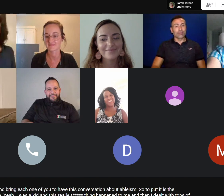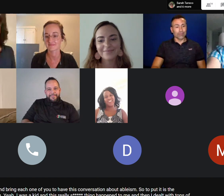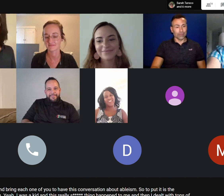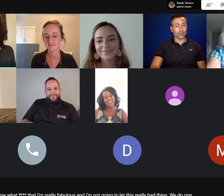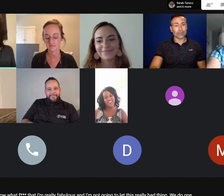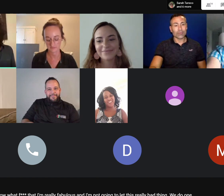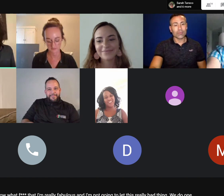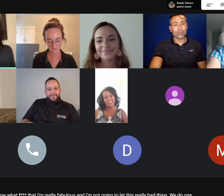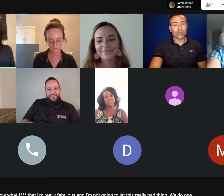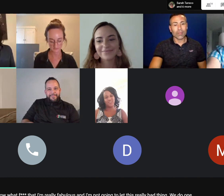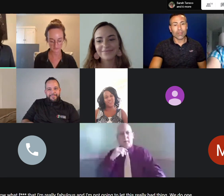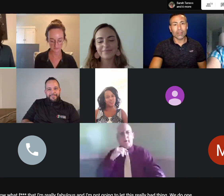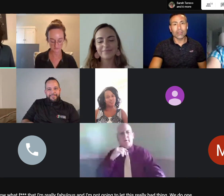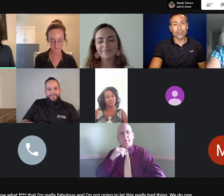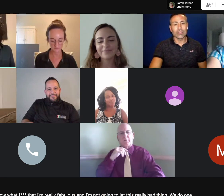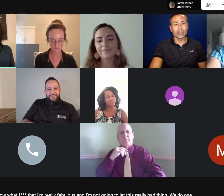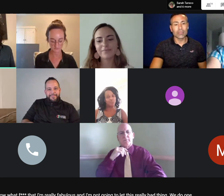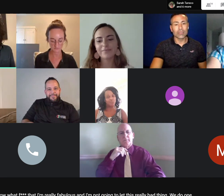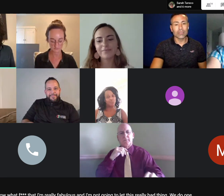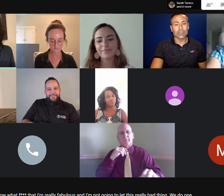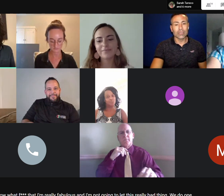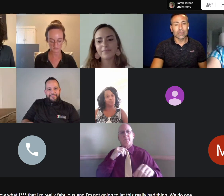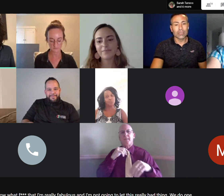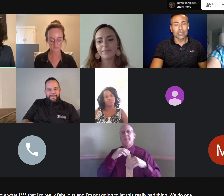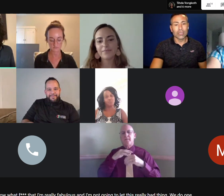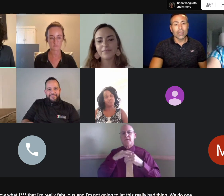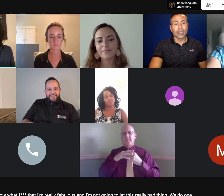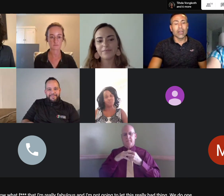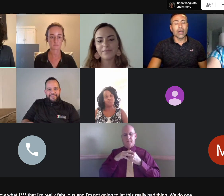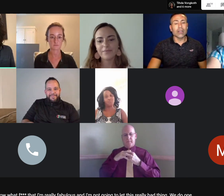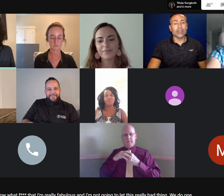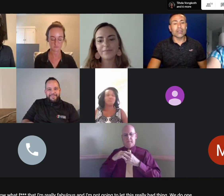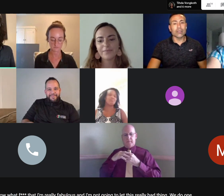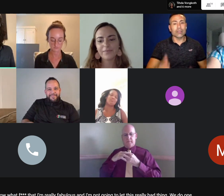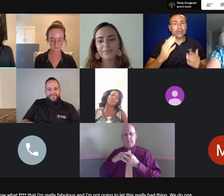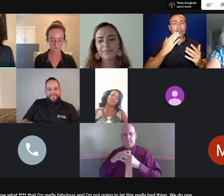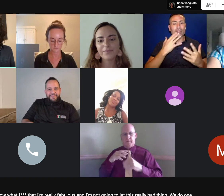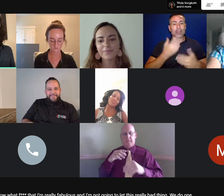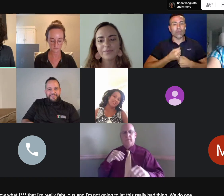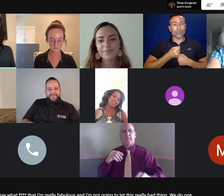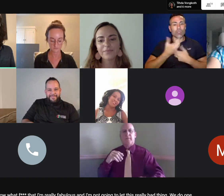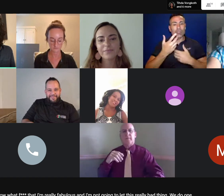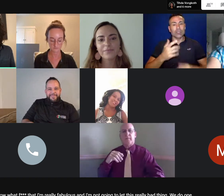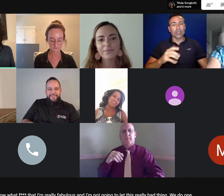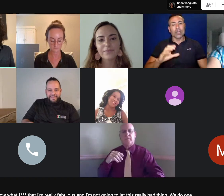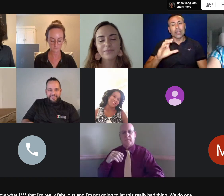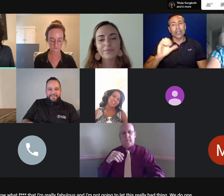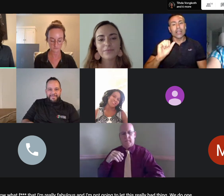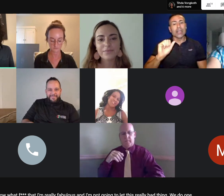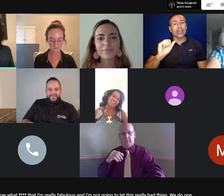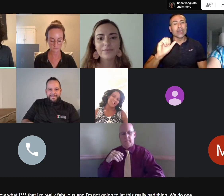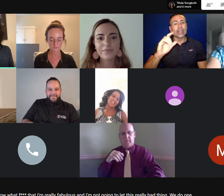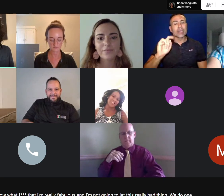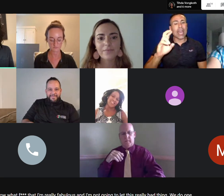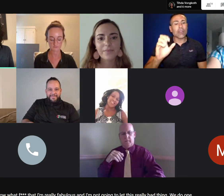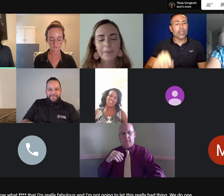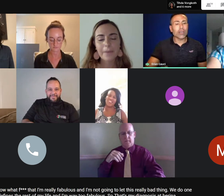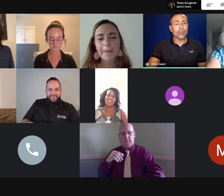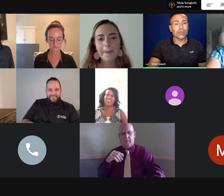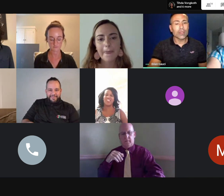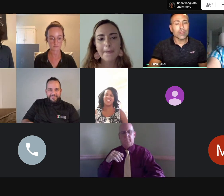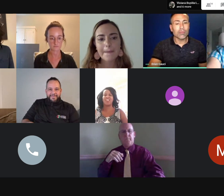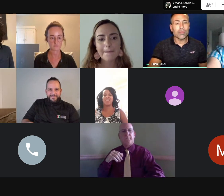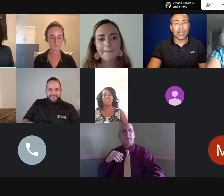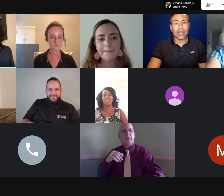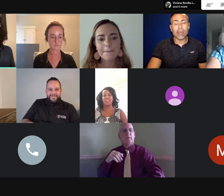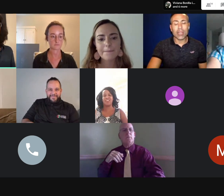Thank you for sharing that. I appreciate hearing your story, even though I've heard it before, and also Juan and everybody.